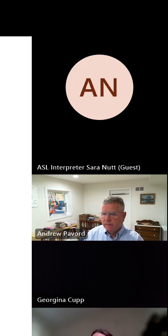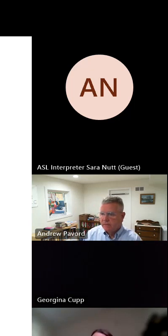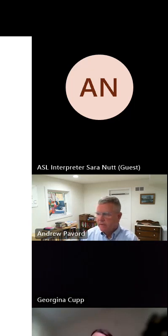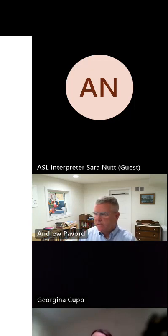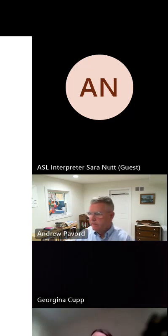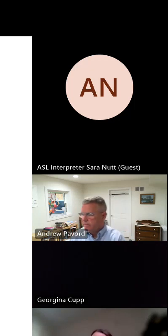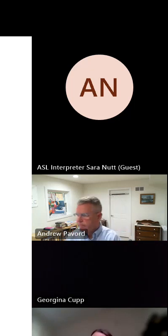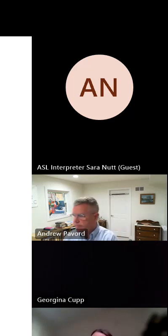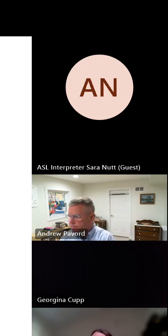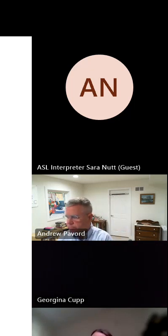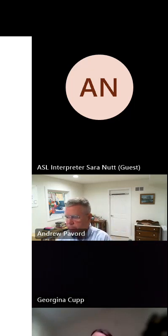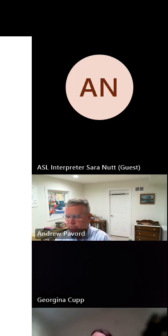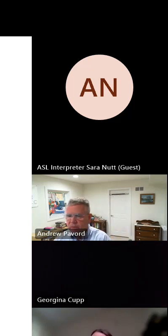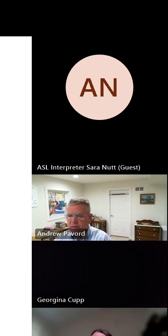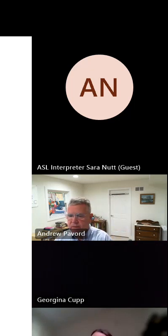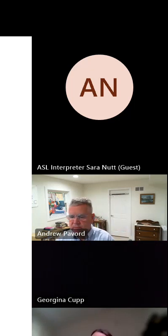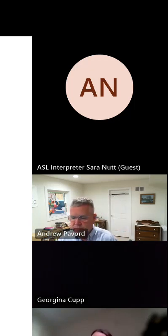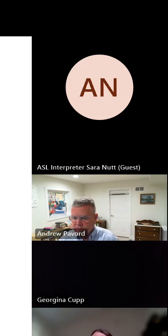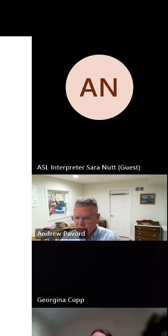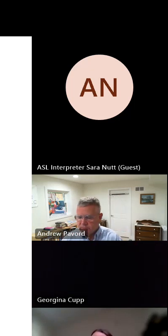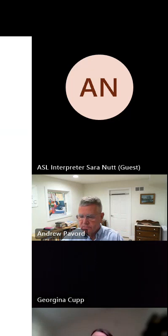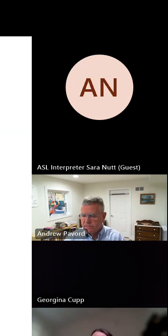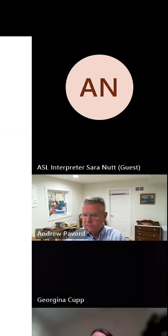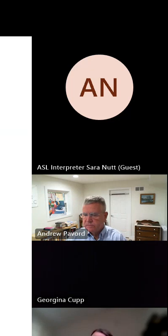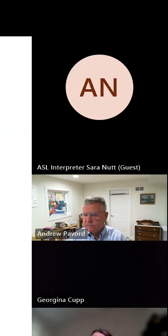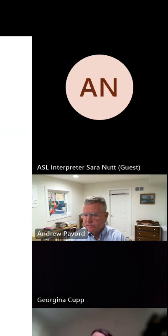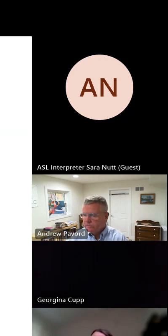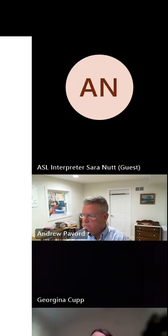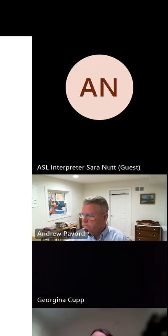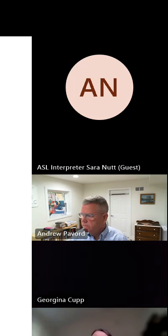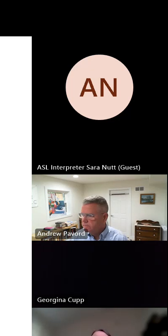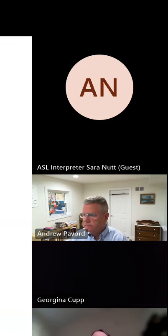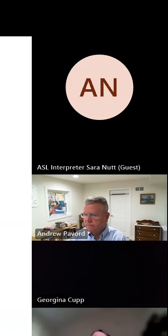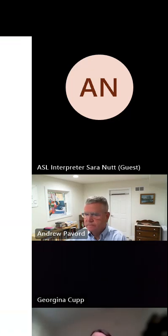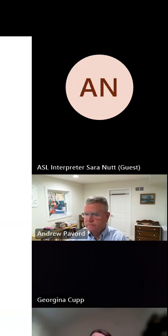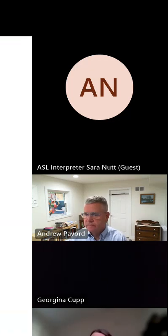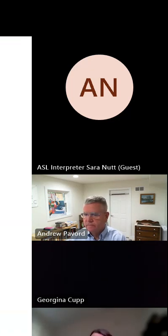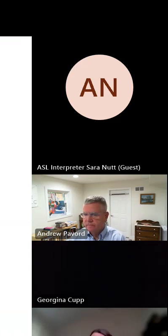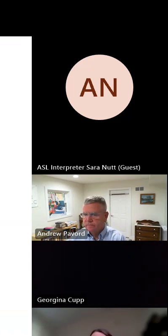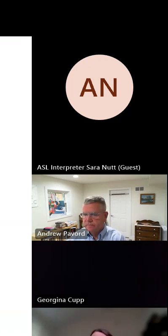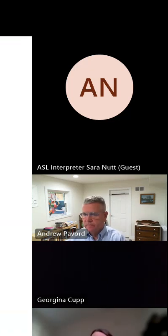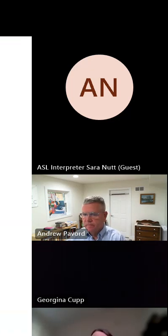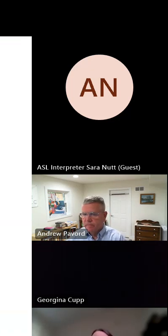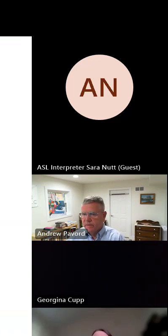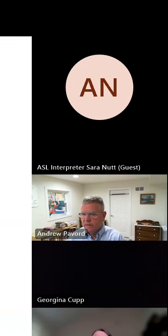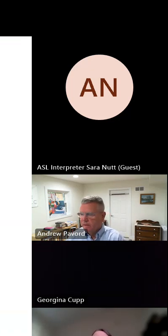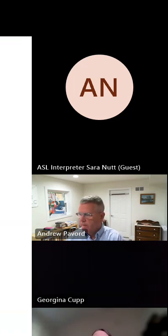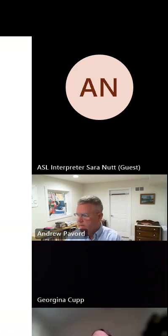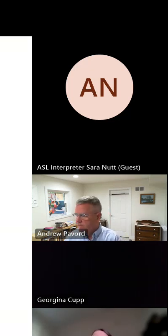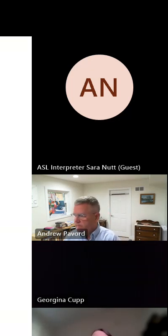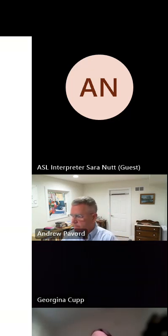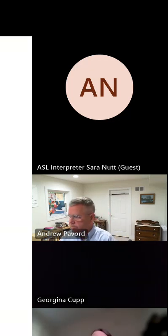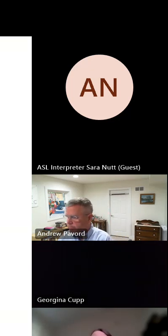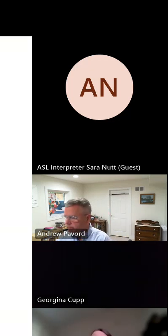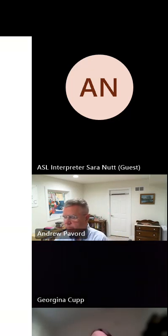Borrowing authority is used in a variety of circumstances,